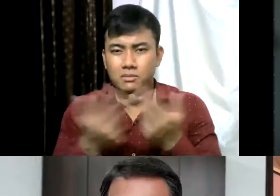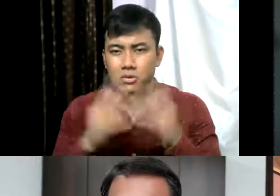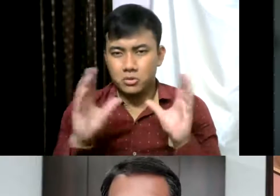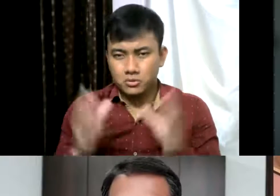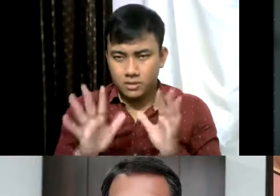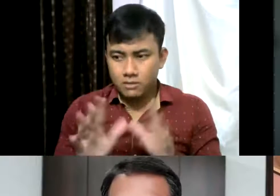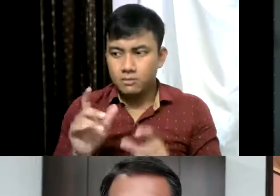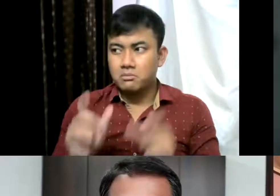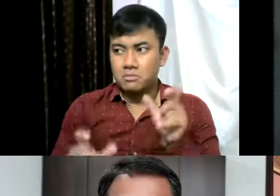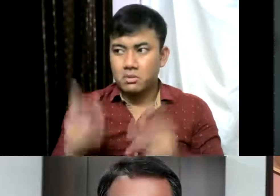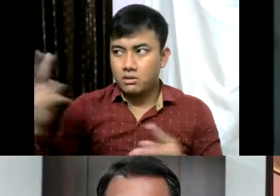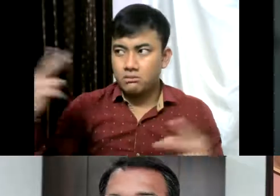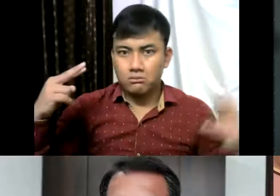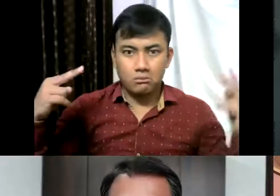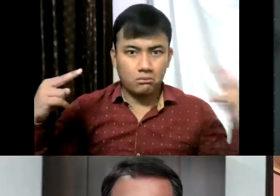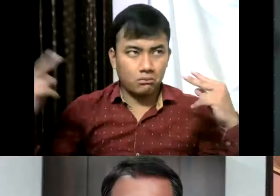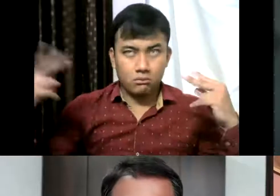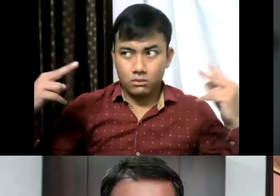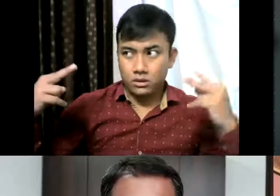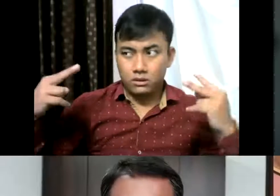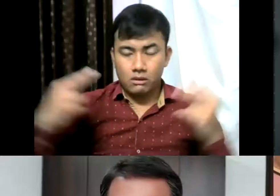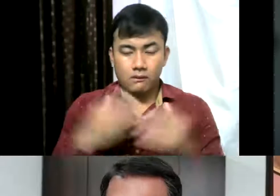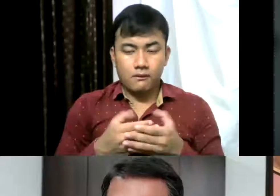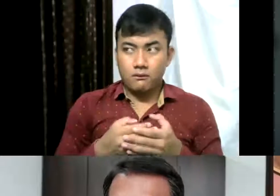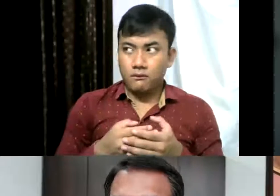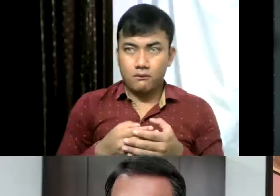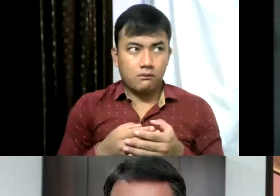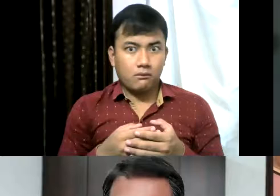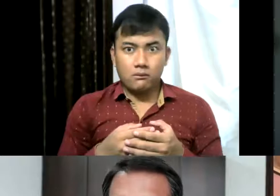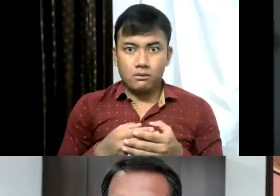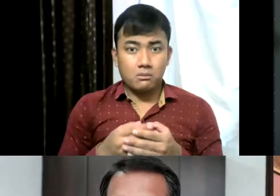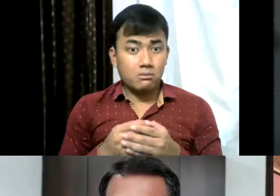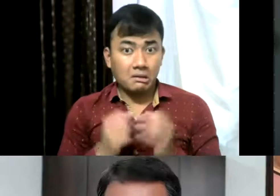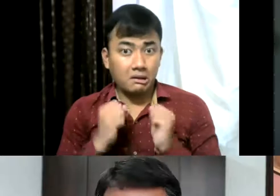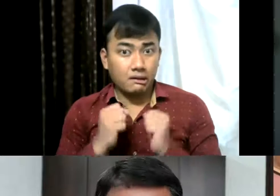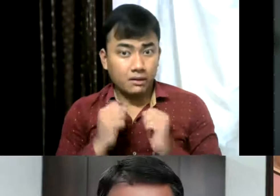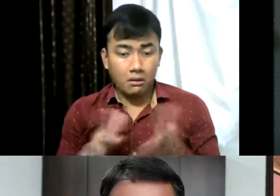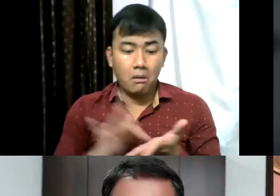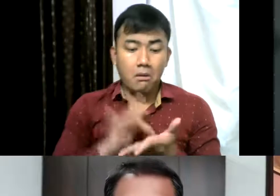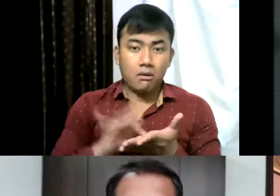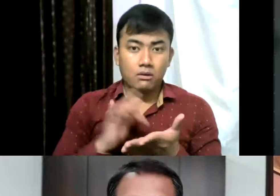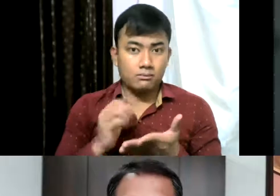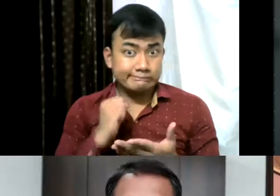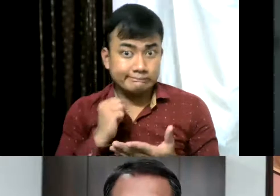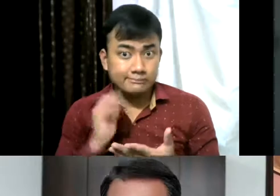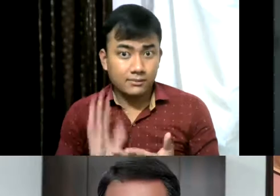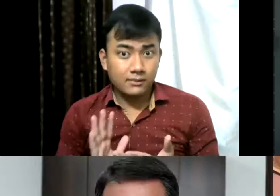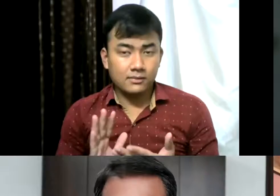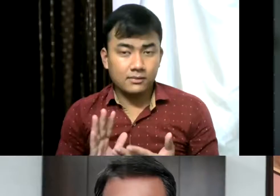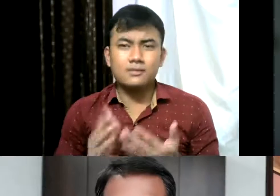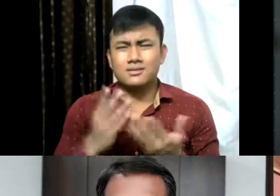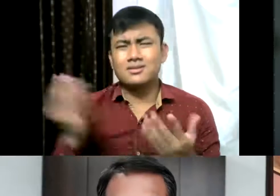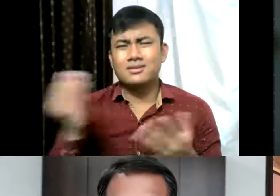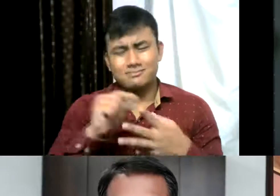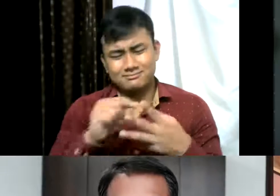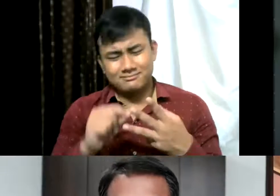you, very difficult to fire up a dating app and left swipe, right swipe, or to keep chatting. So these are the three